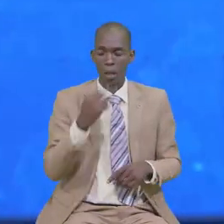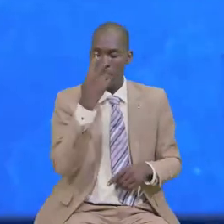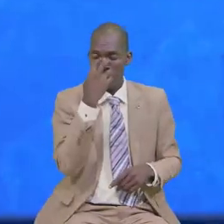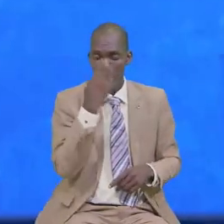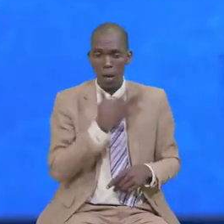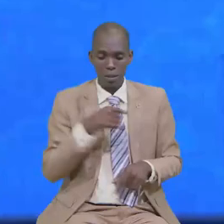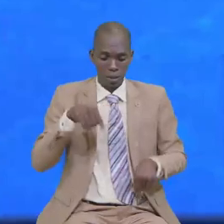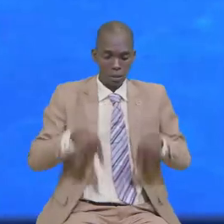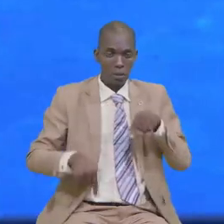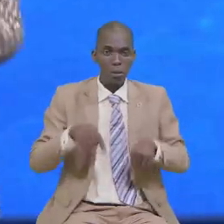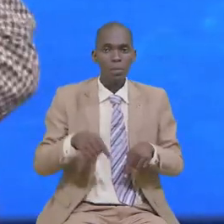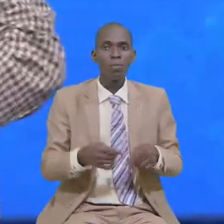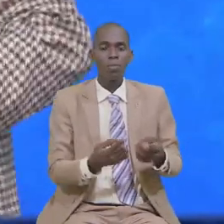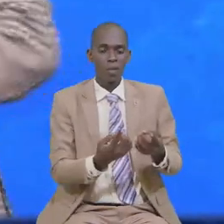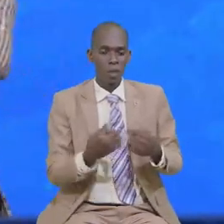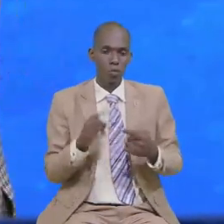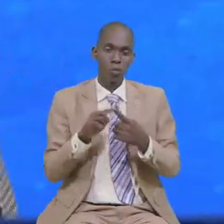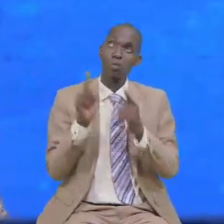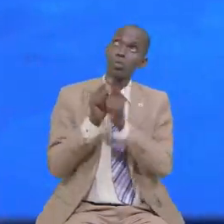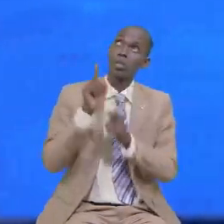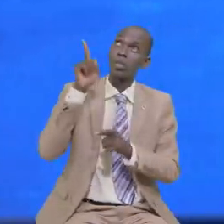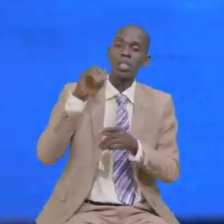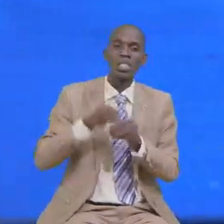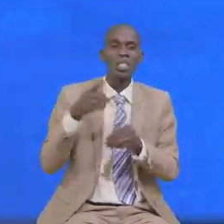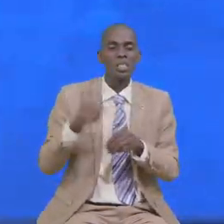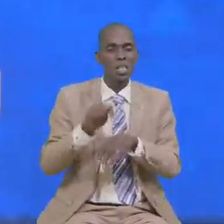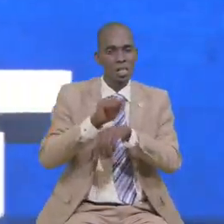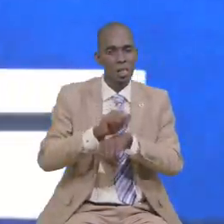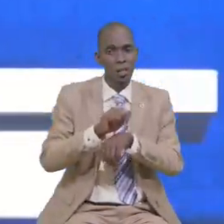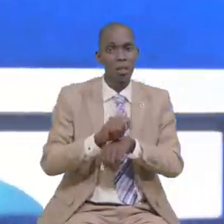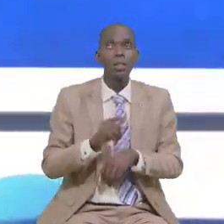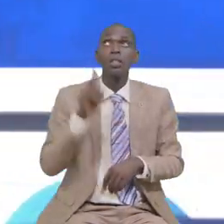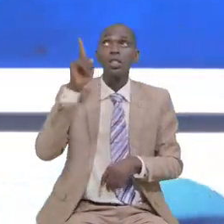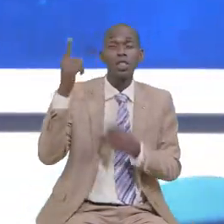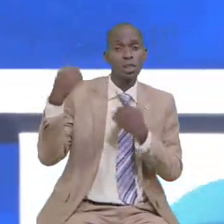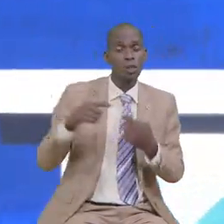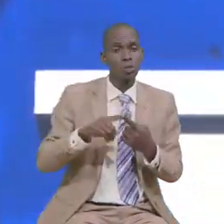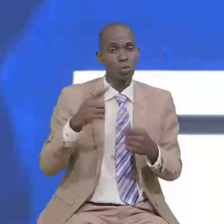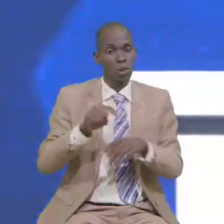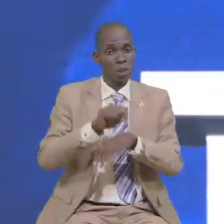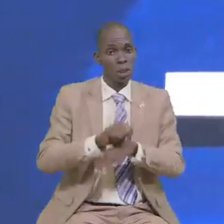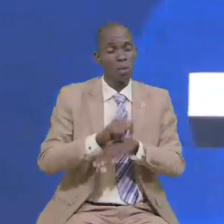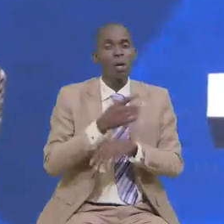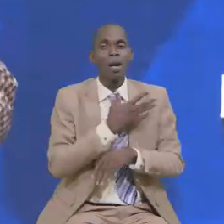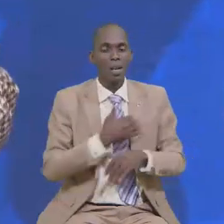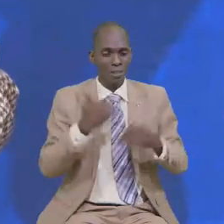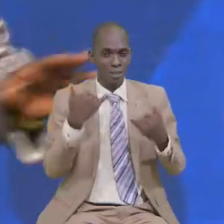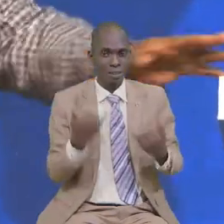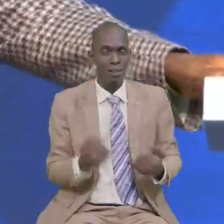lame came to him in the temple. He came to the temple and now he's